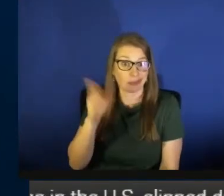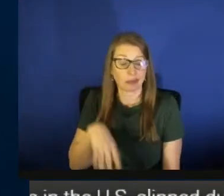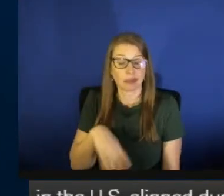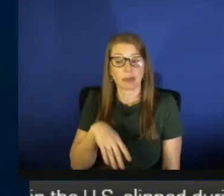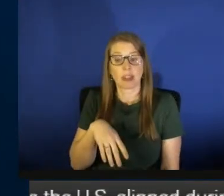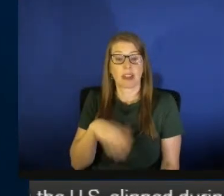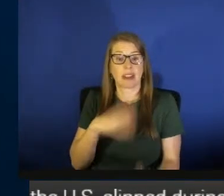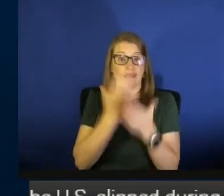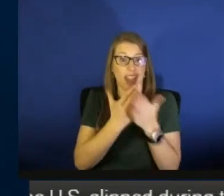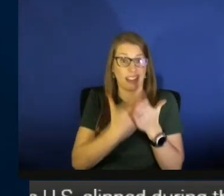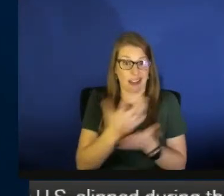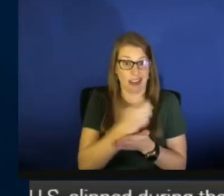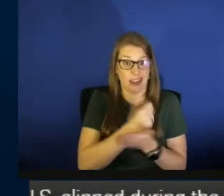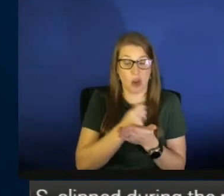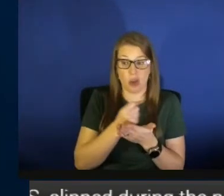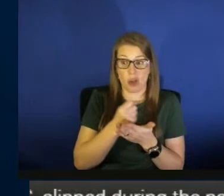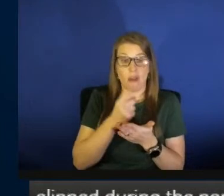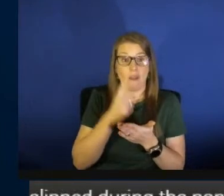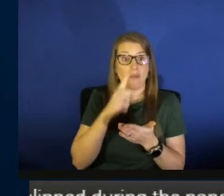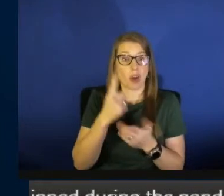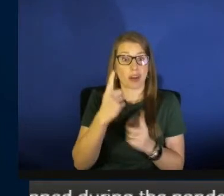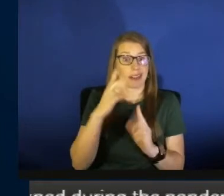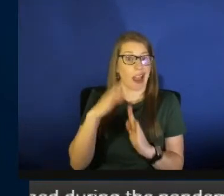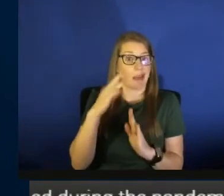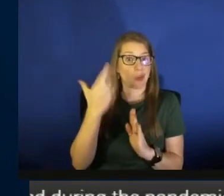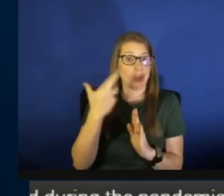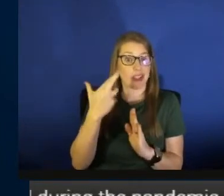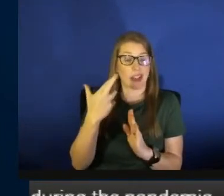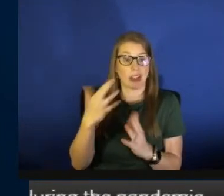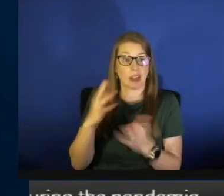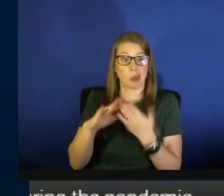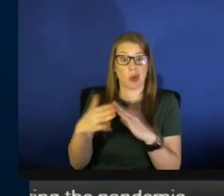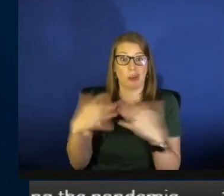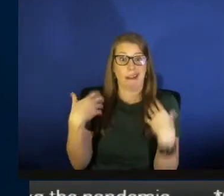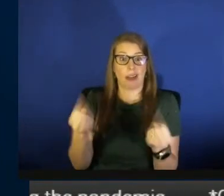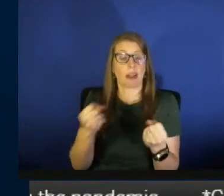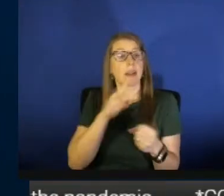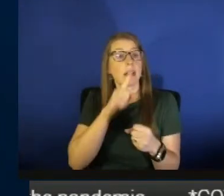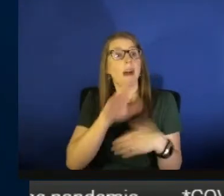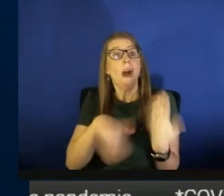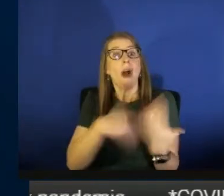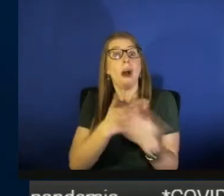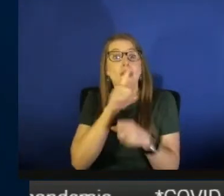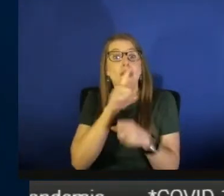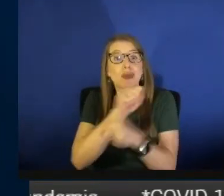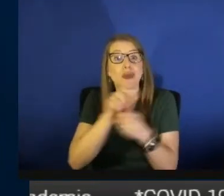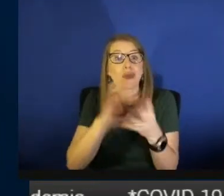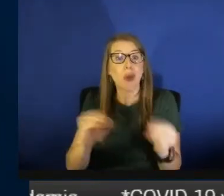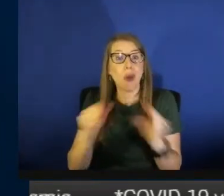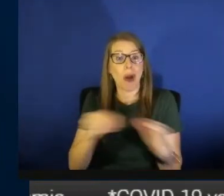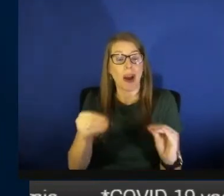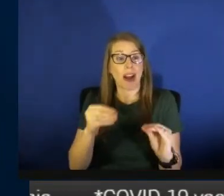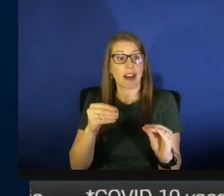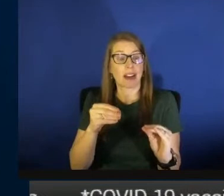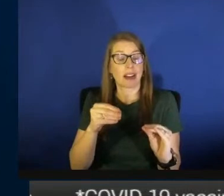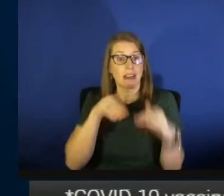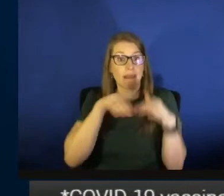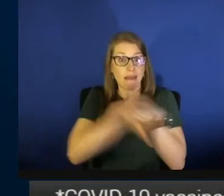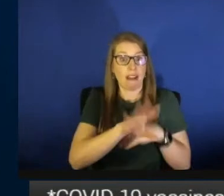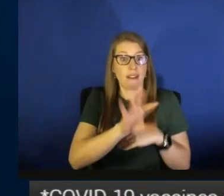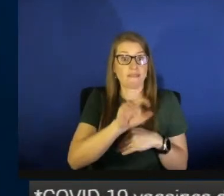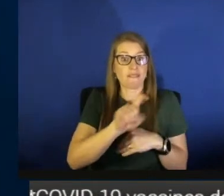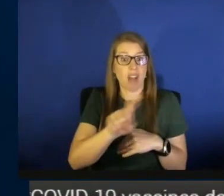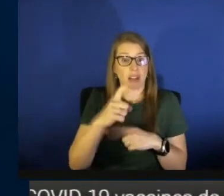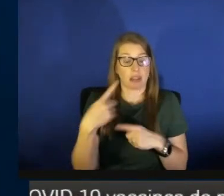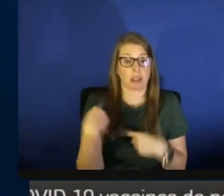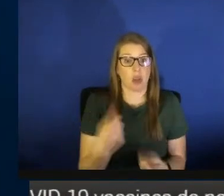our community healthy. I was going to say it, but of course you got to it before this is all a true story. The minute we went into Fox for the last 2 years, when do I get to go